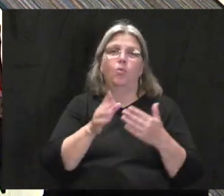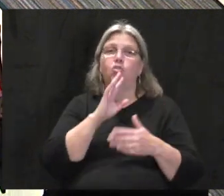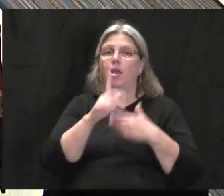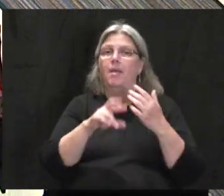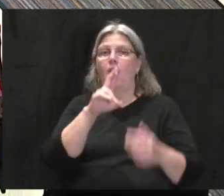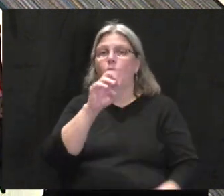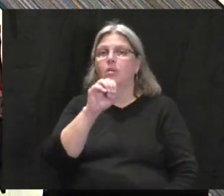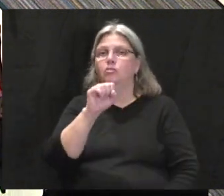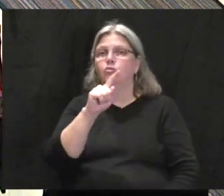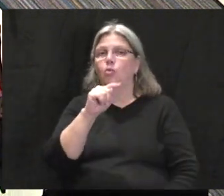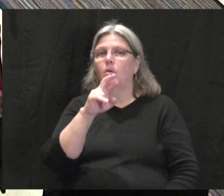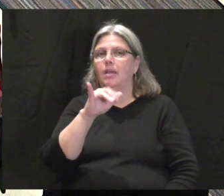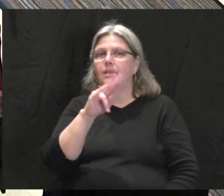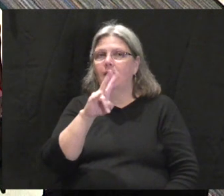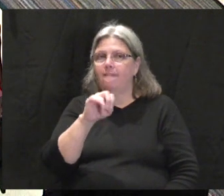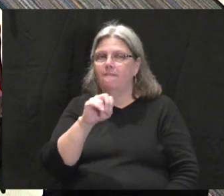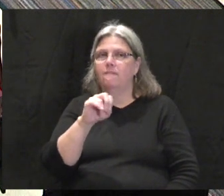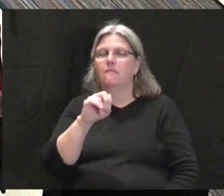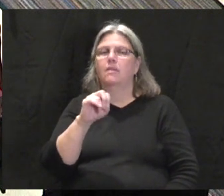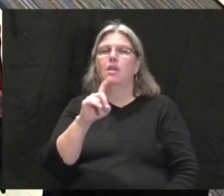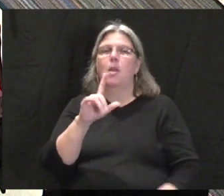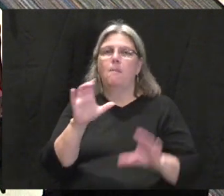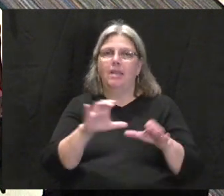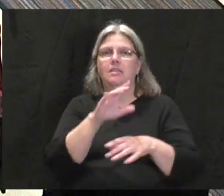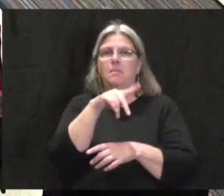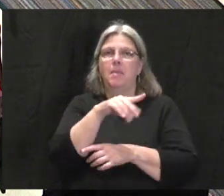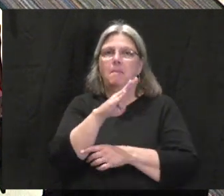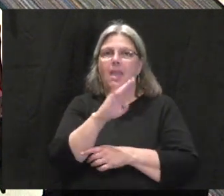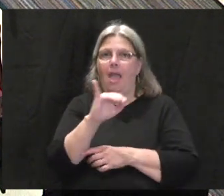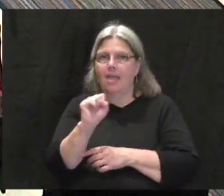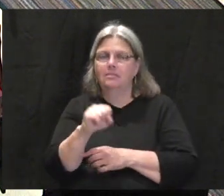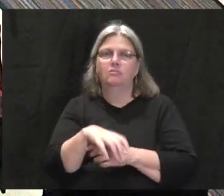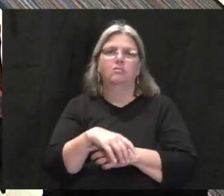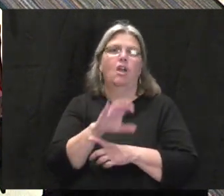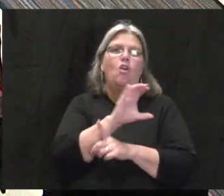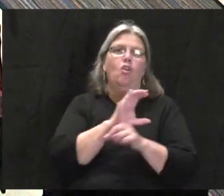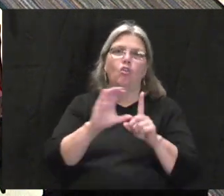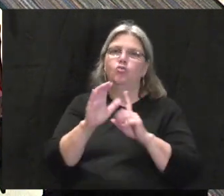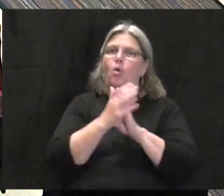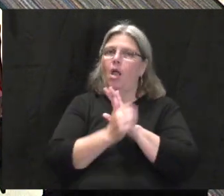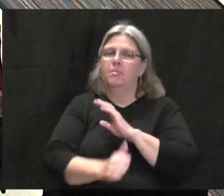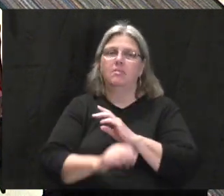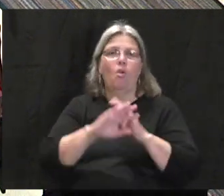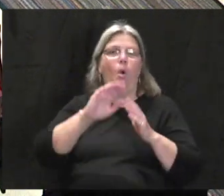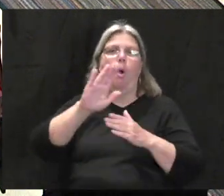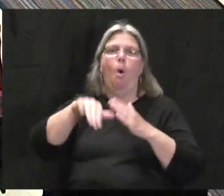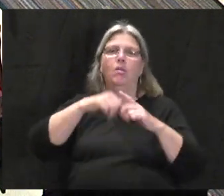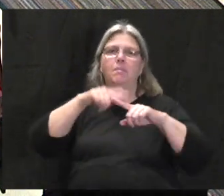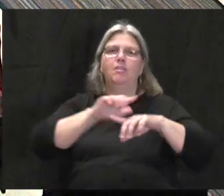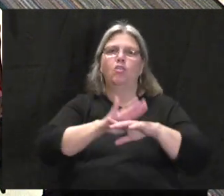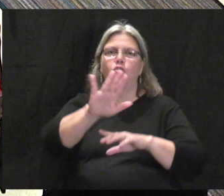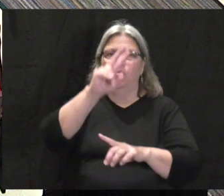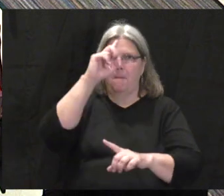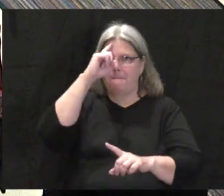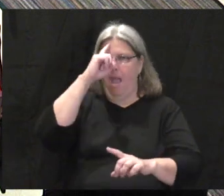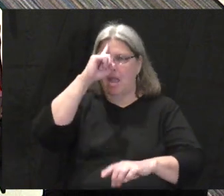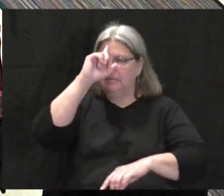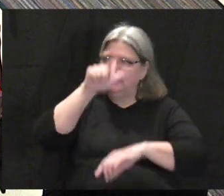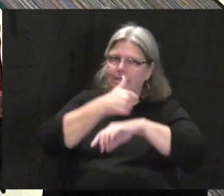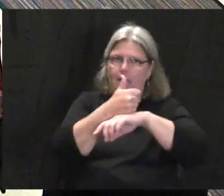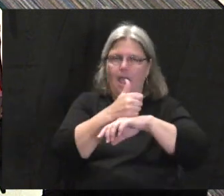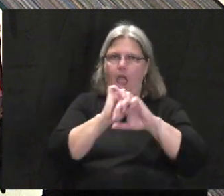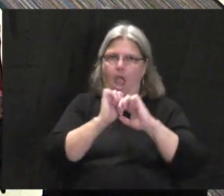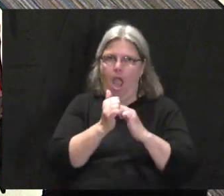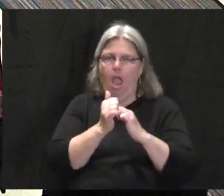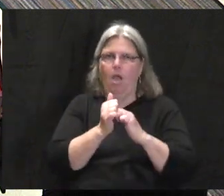mindset and remember what we're here for, and know and understand, first of all, that all behavior, good or bad,